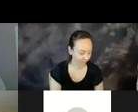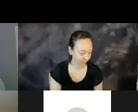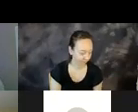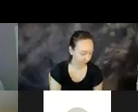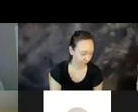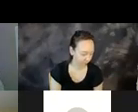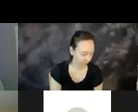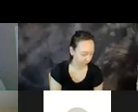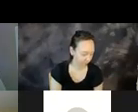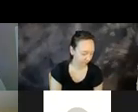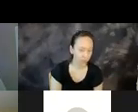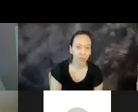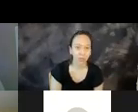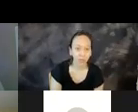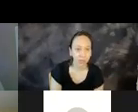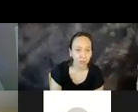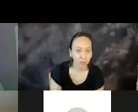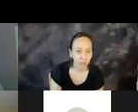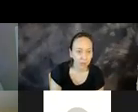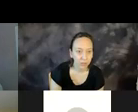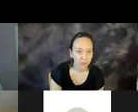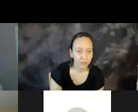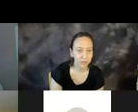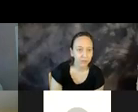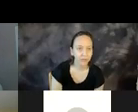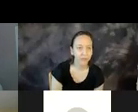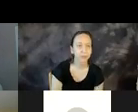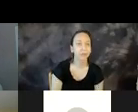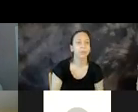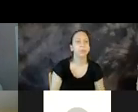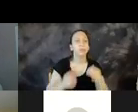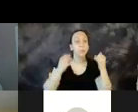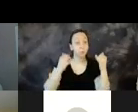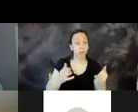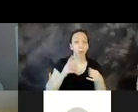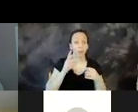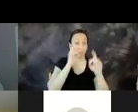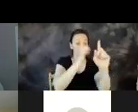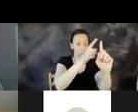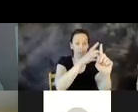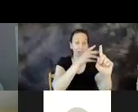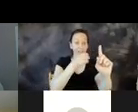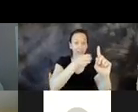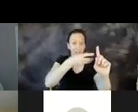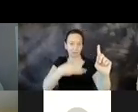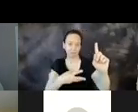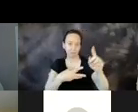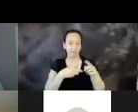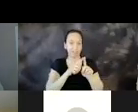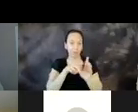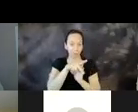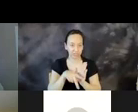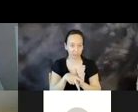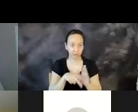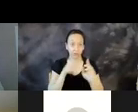So informed by past public outreach, we identified the following goal and guiding principles. Our goal is to equitably